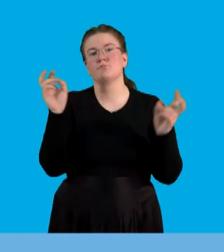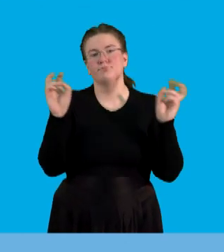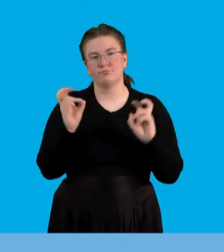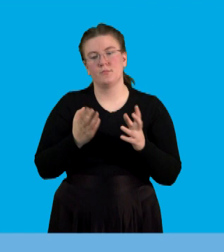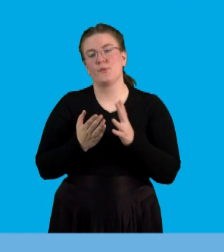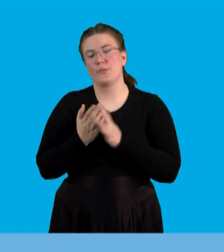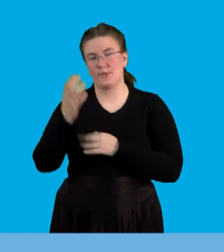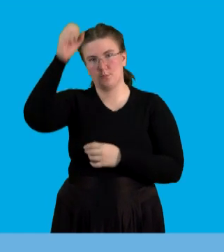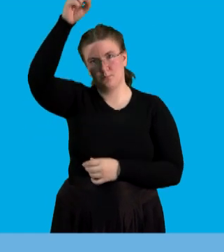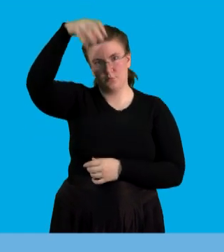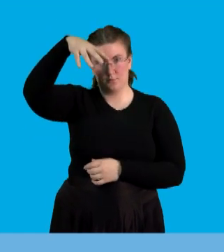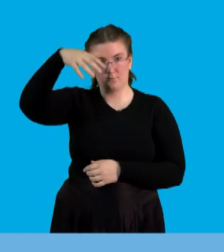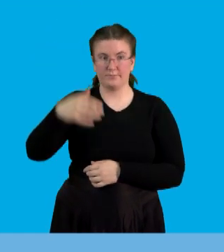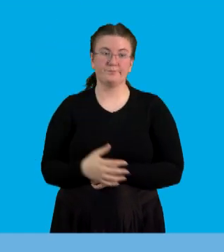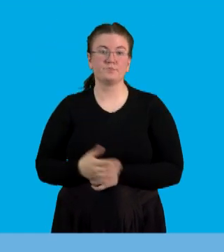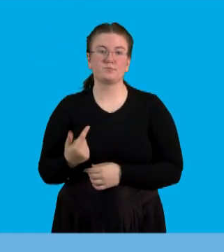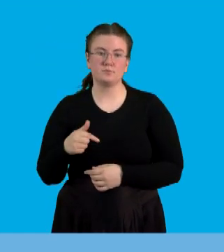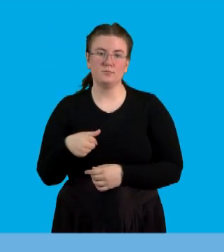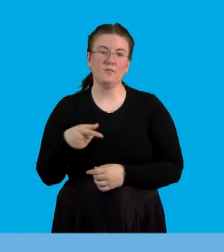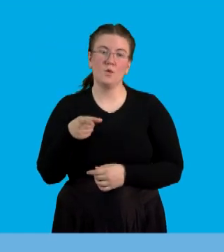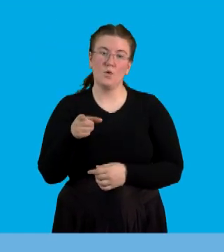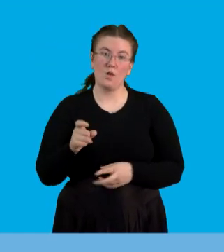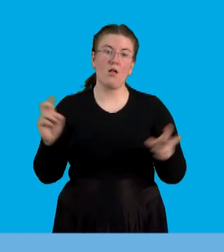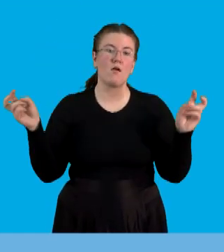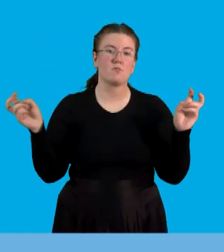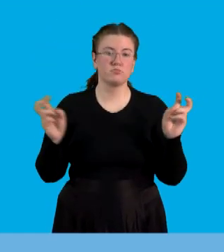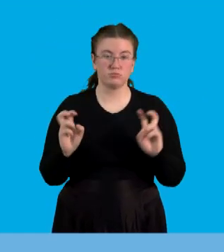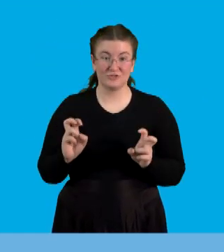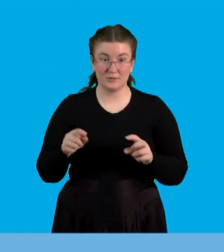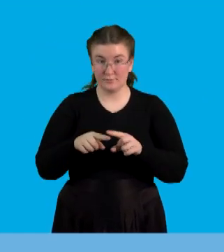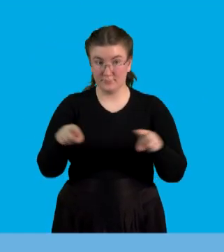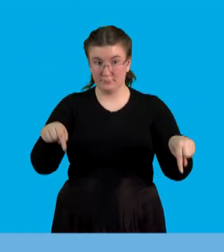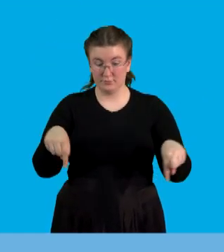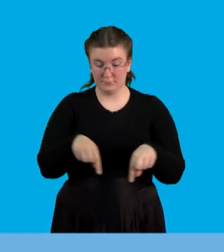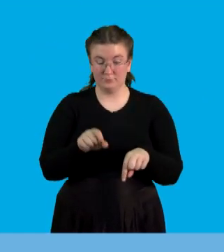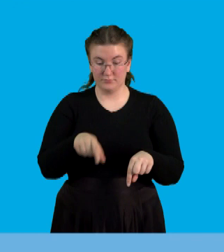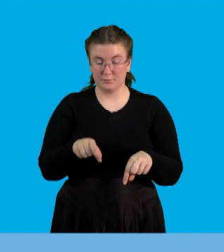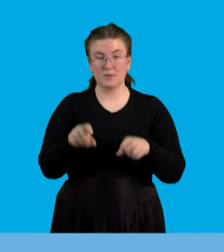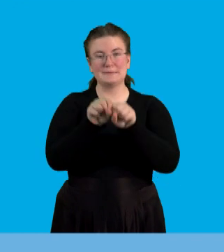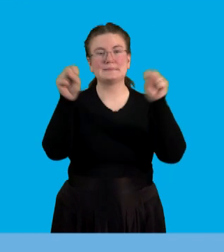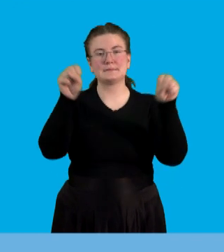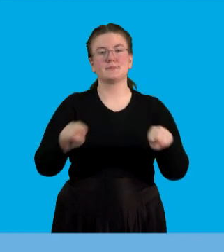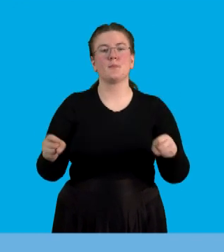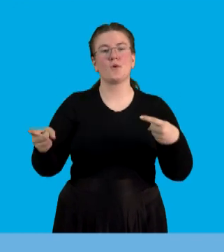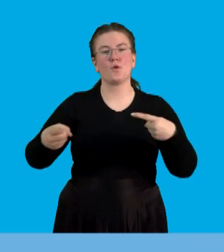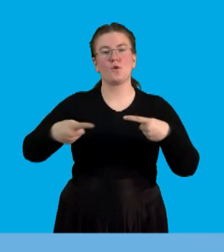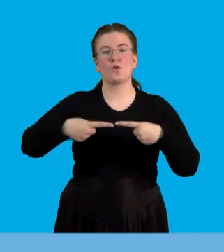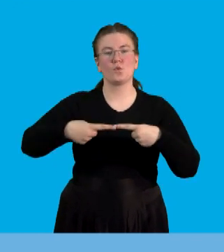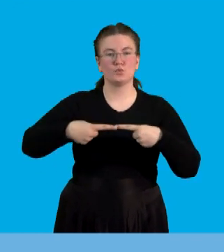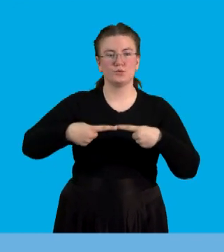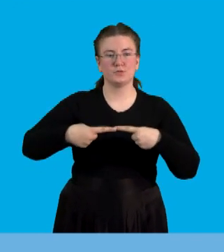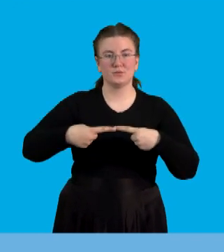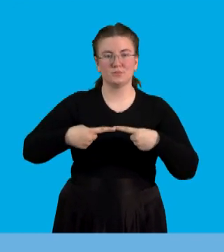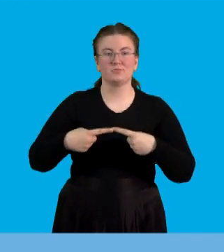electric circuit is a closed system which transfers electrical energy. So if someone asks you what an electrical